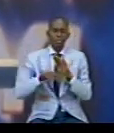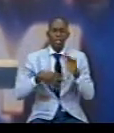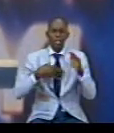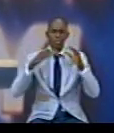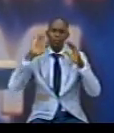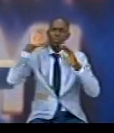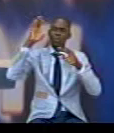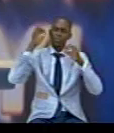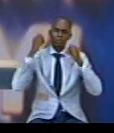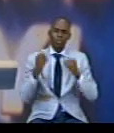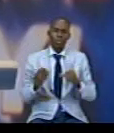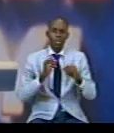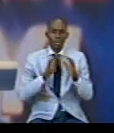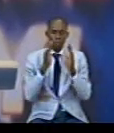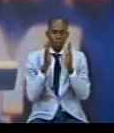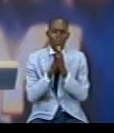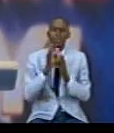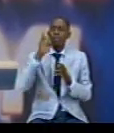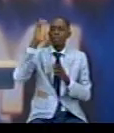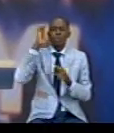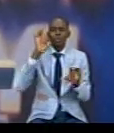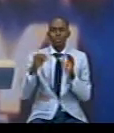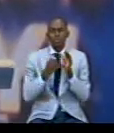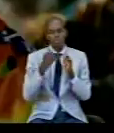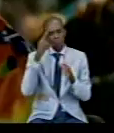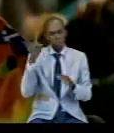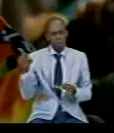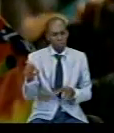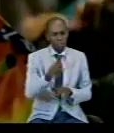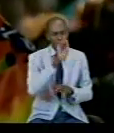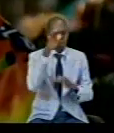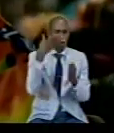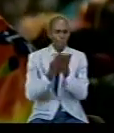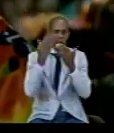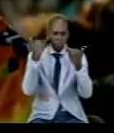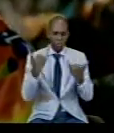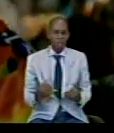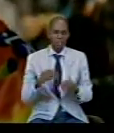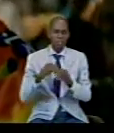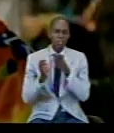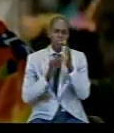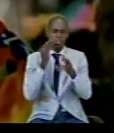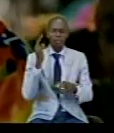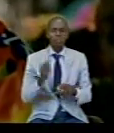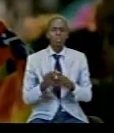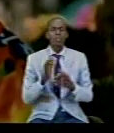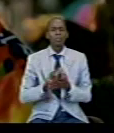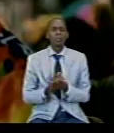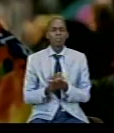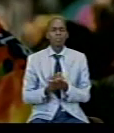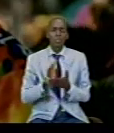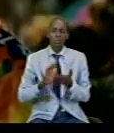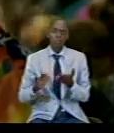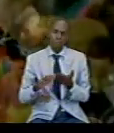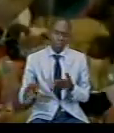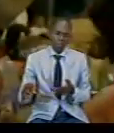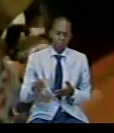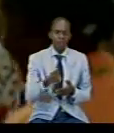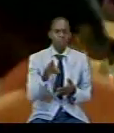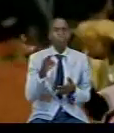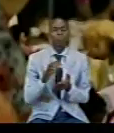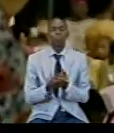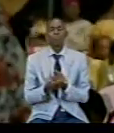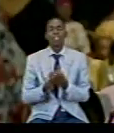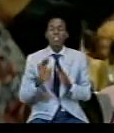pray, do it for them now in Jesus' name. Forgive them. Give them